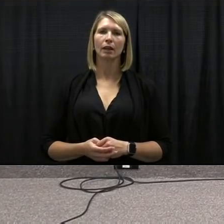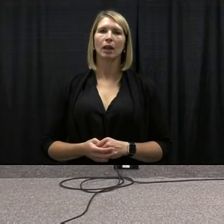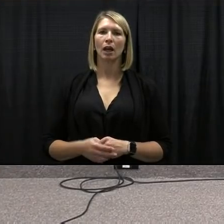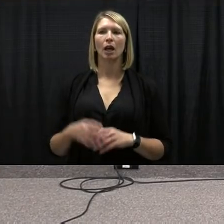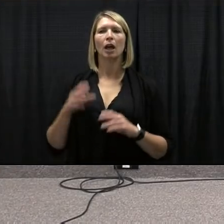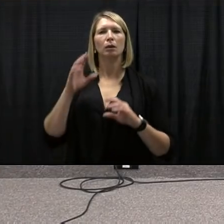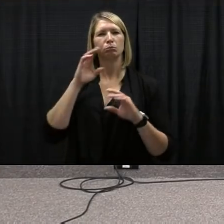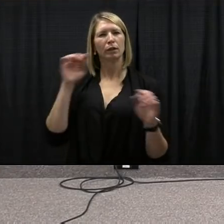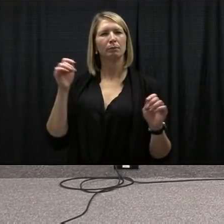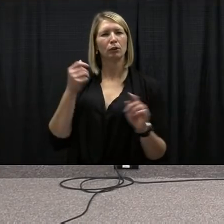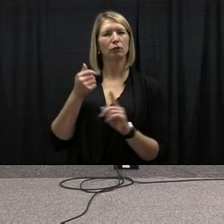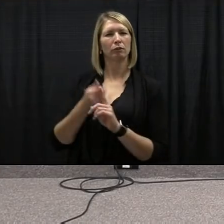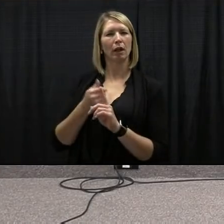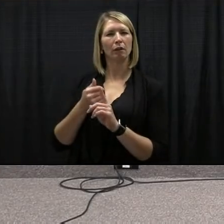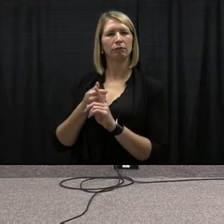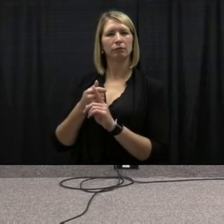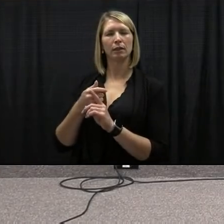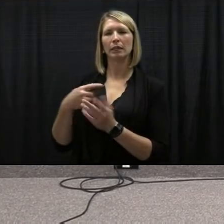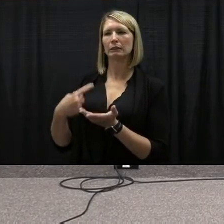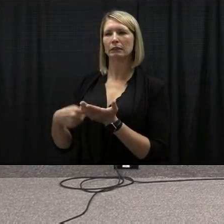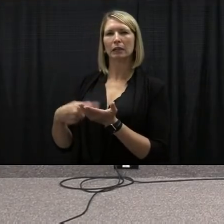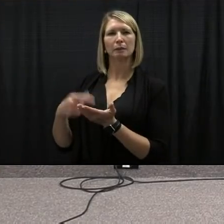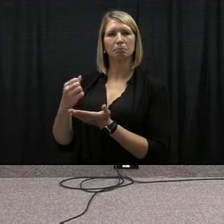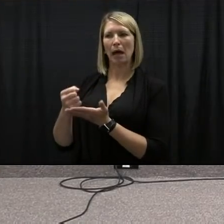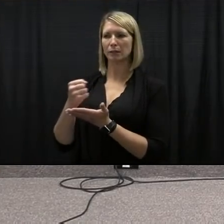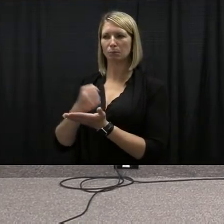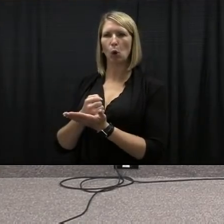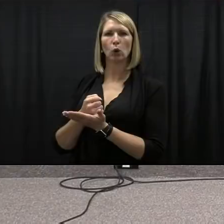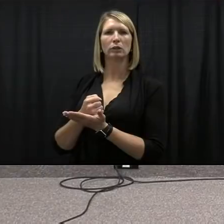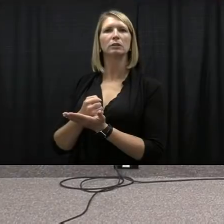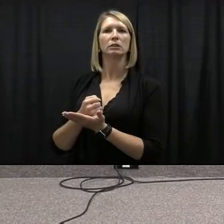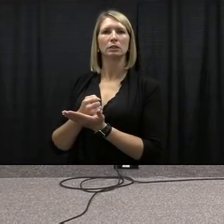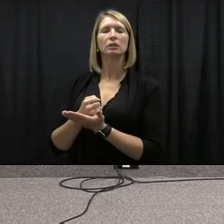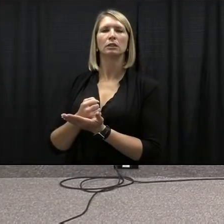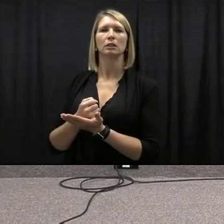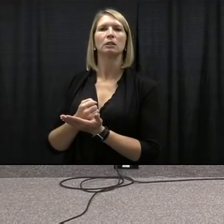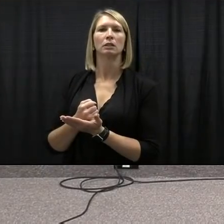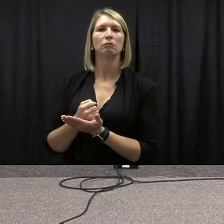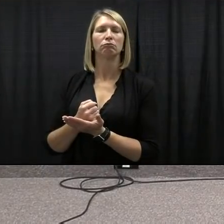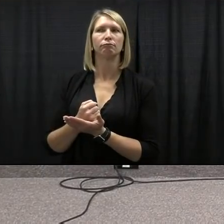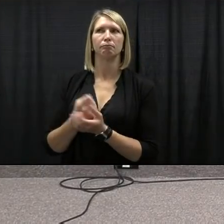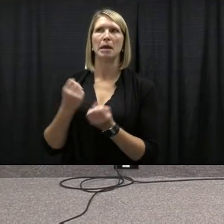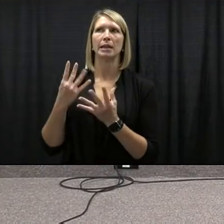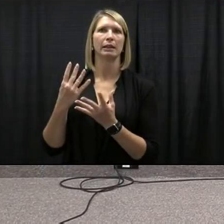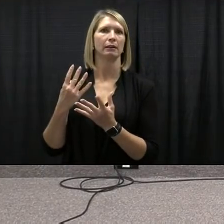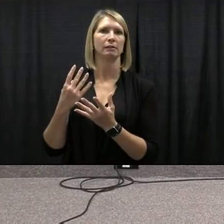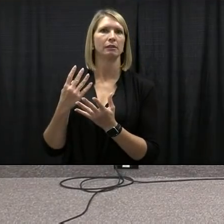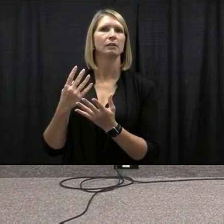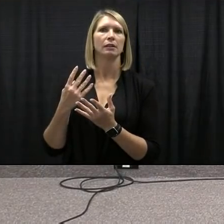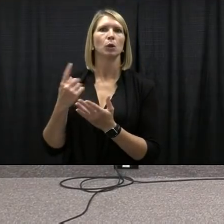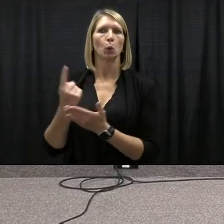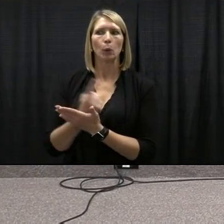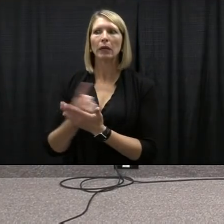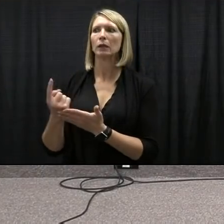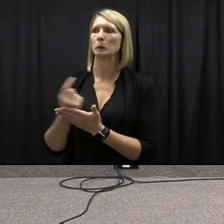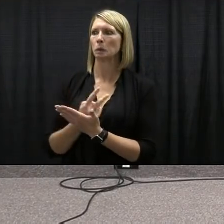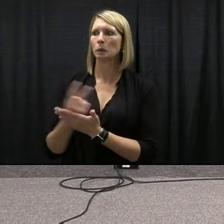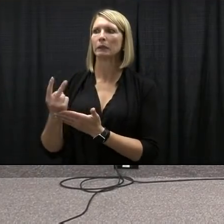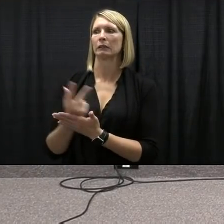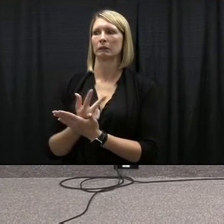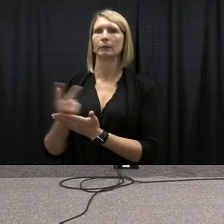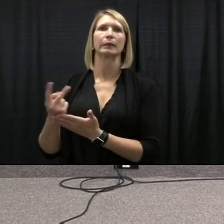vaccination passports as a way to kind of nudge people to get vaccinated because we need to get our numbers higher. So how much of